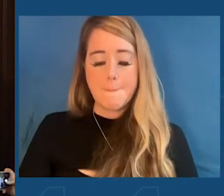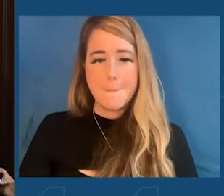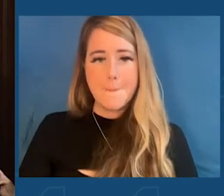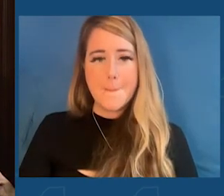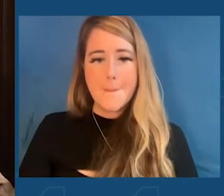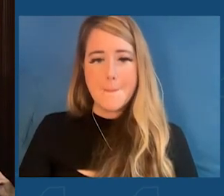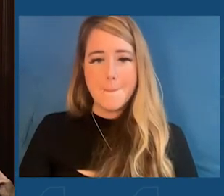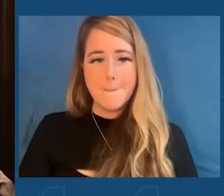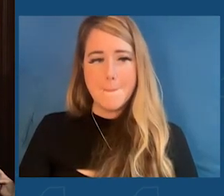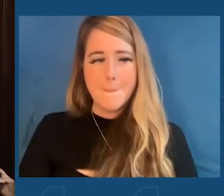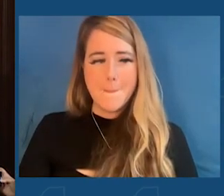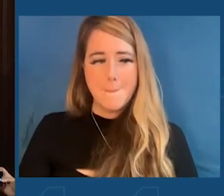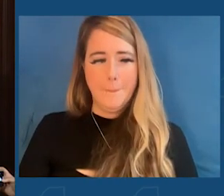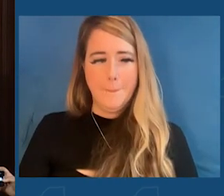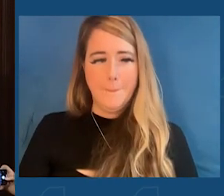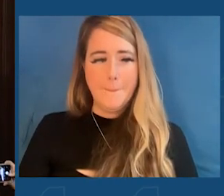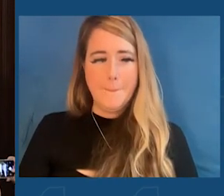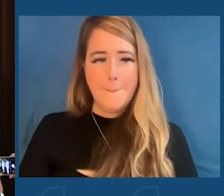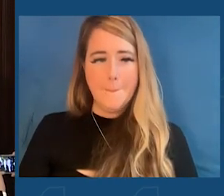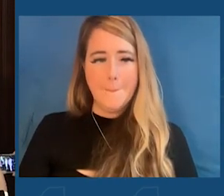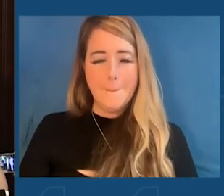Take a couple minutes.